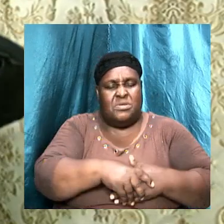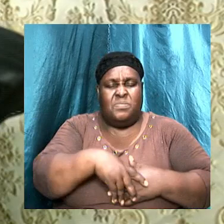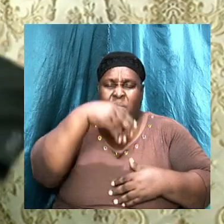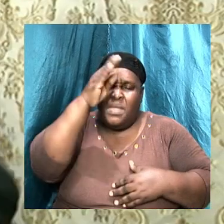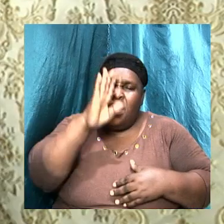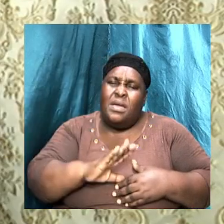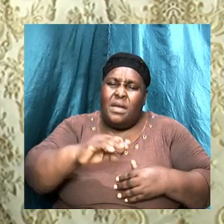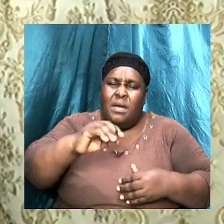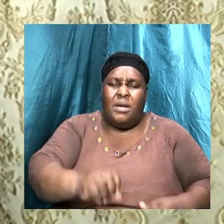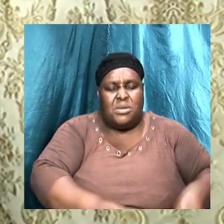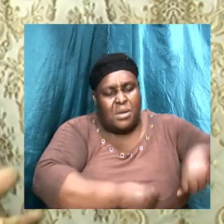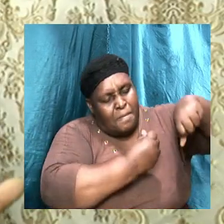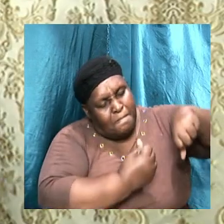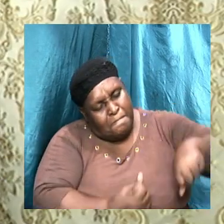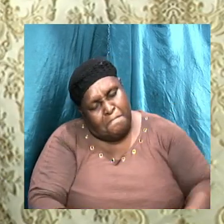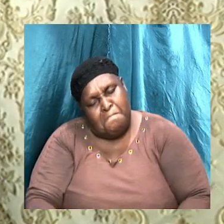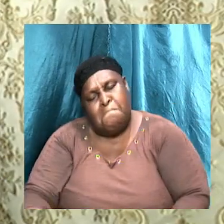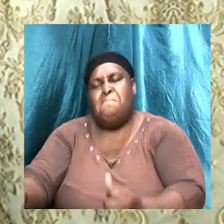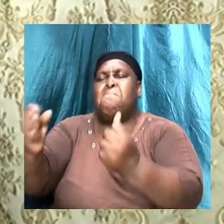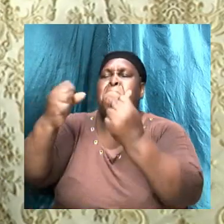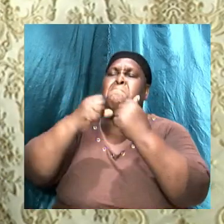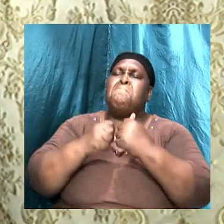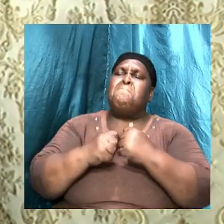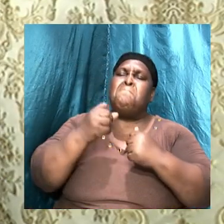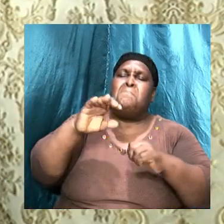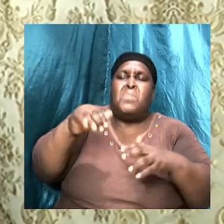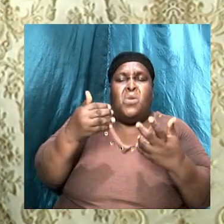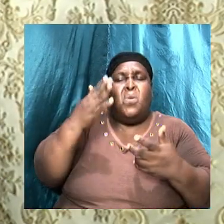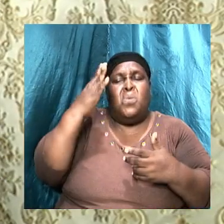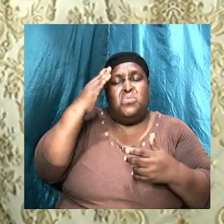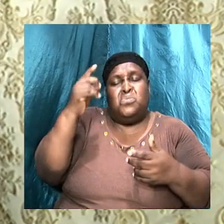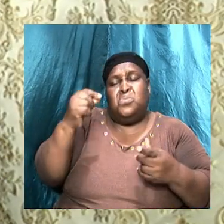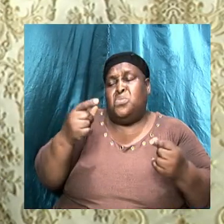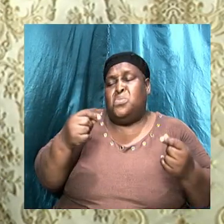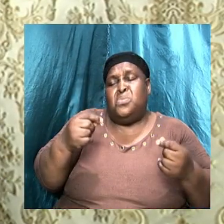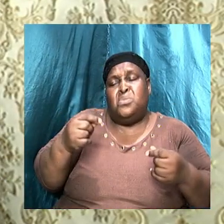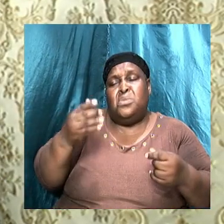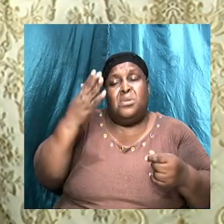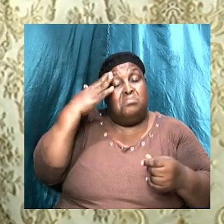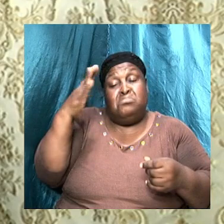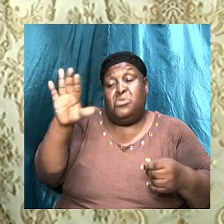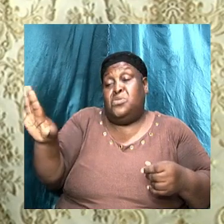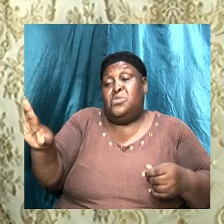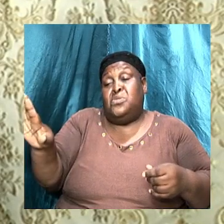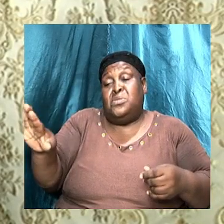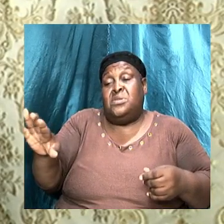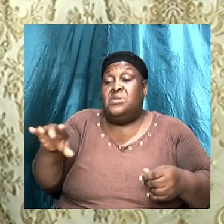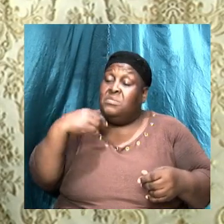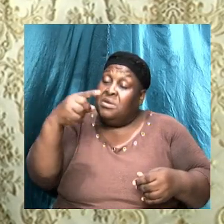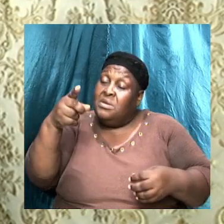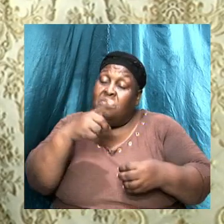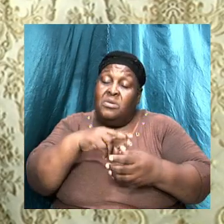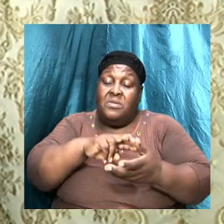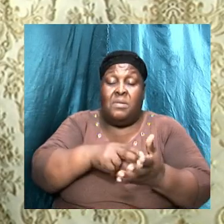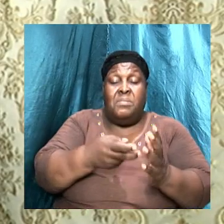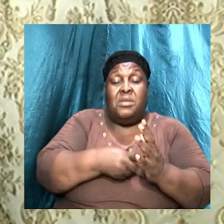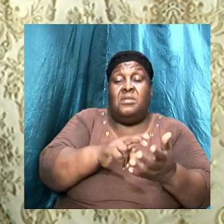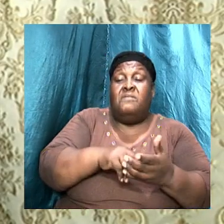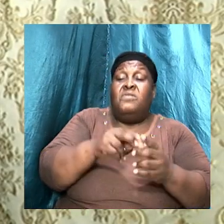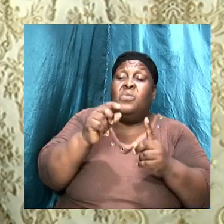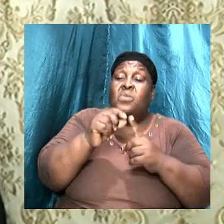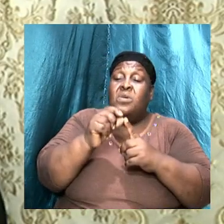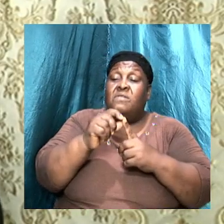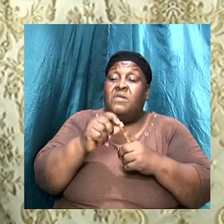God immerse them how he does it, I don't know. But if we talk about the meaning of the word from the original,